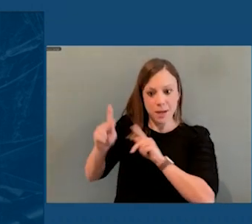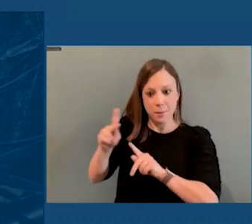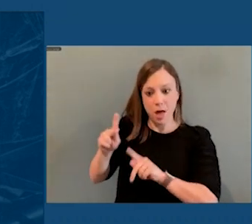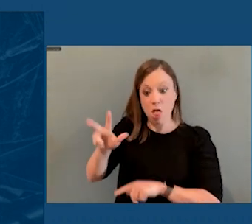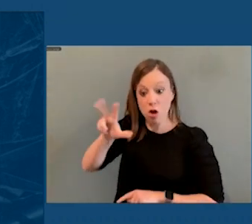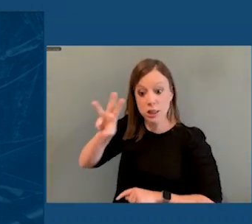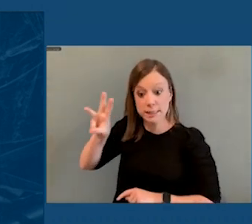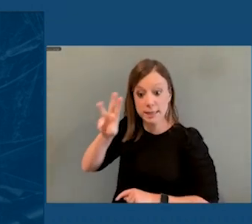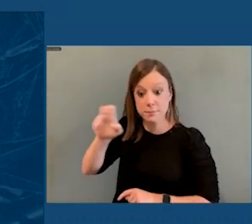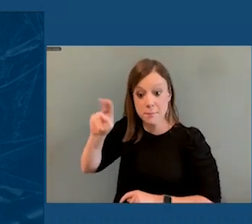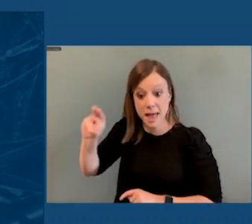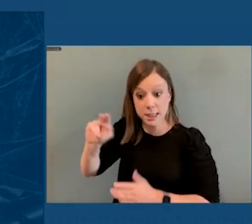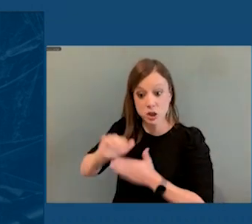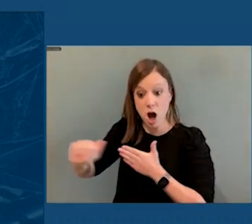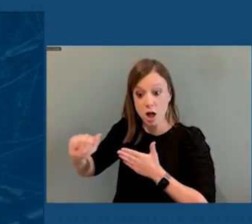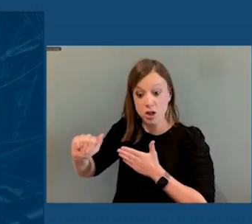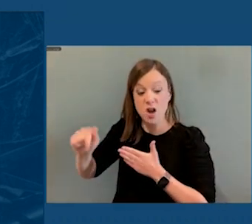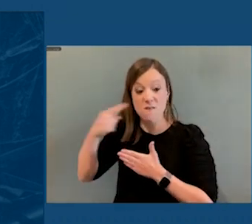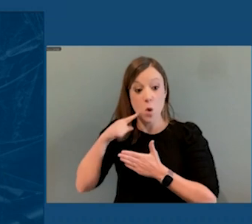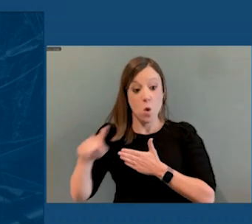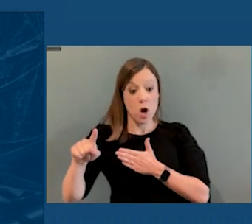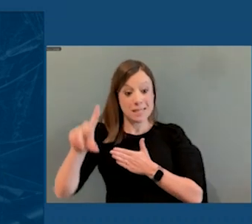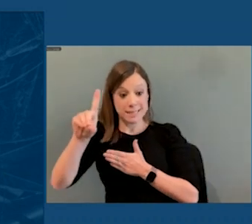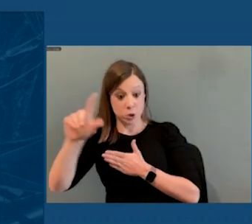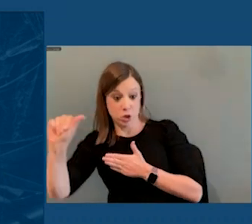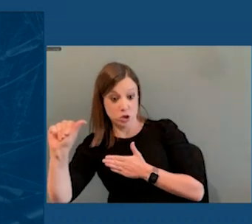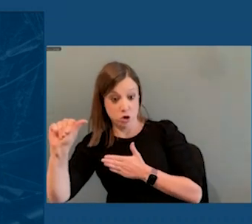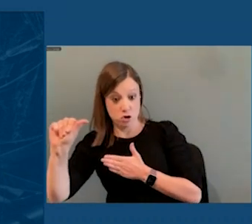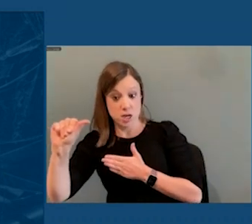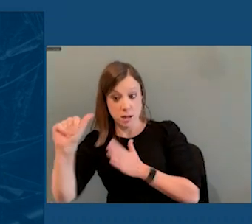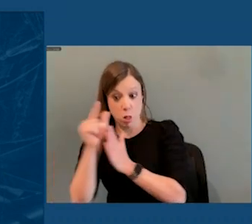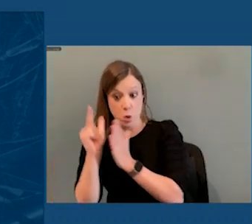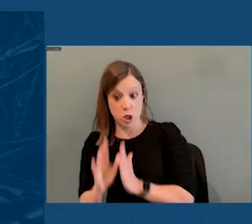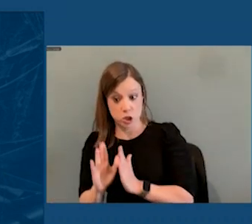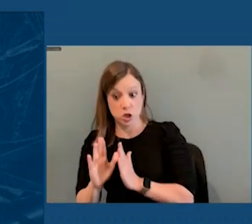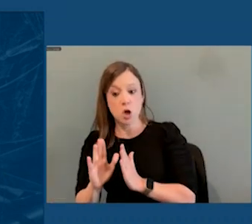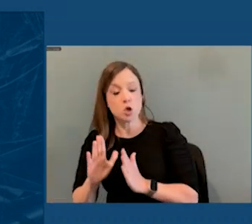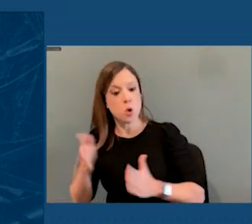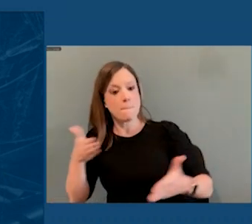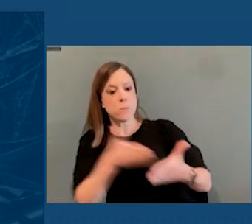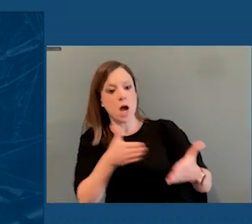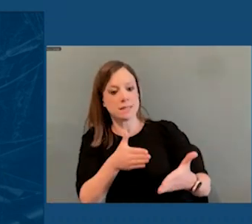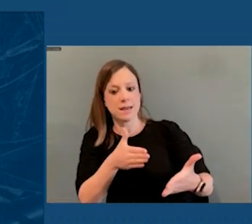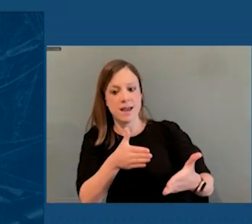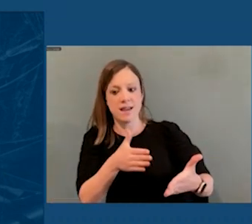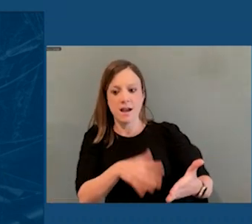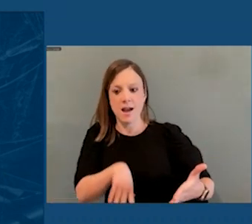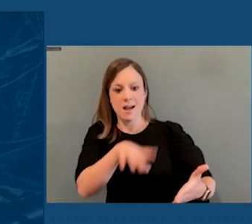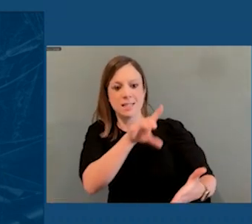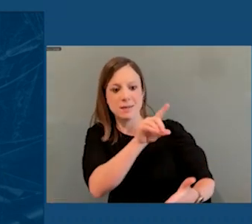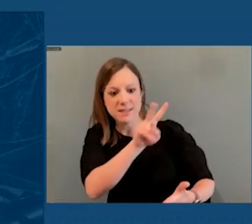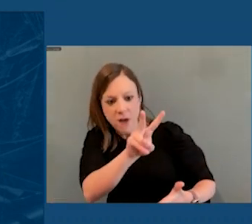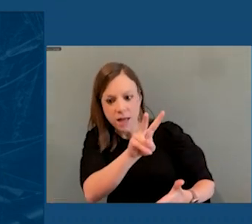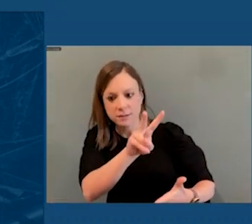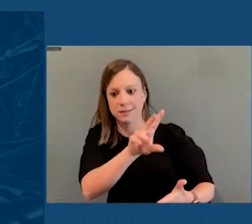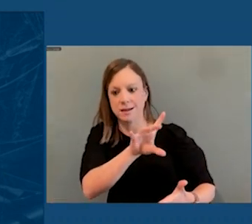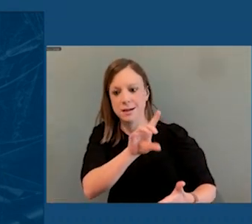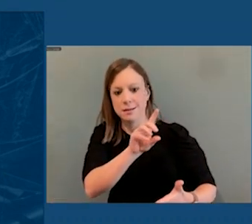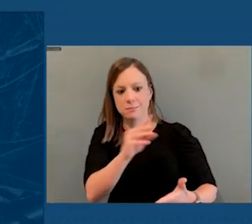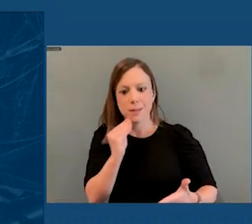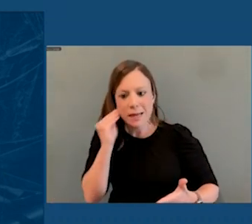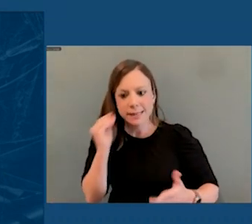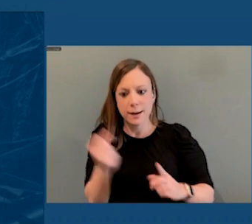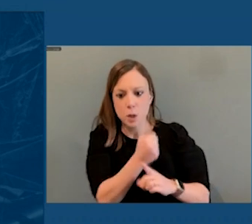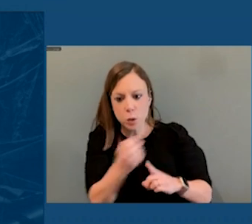more tools to prosecute domestic abusers, $35 million in grants to strengthen security at higher-risk